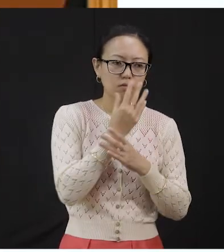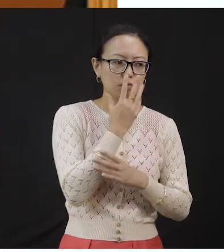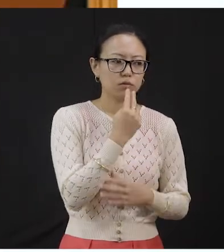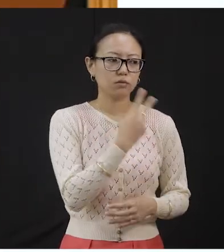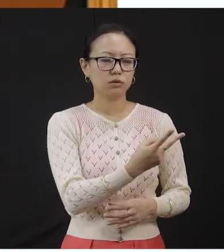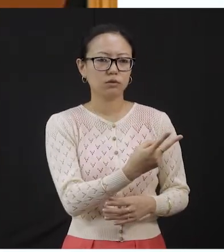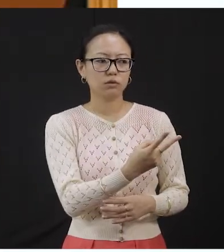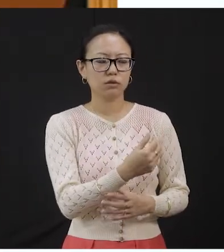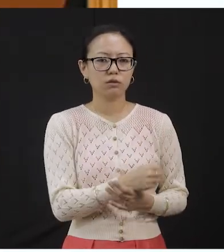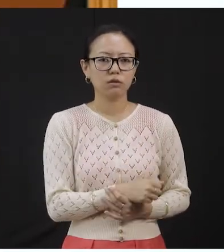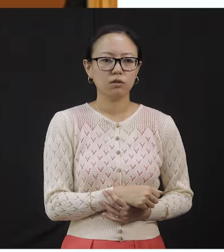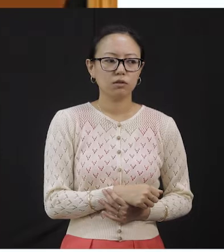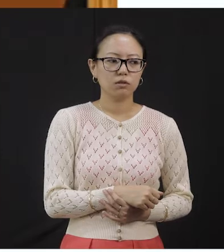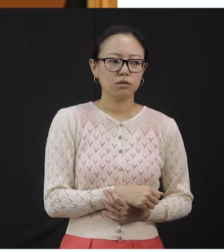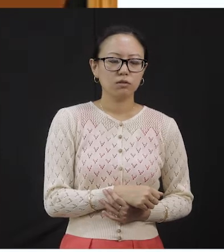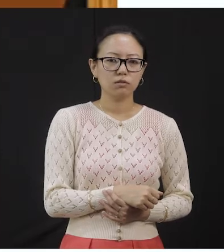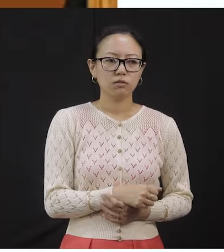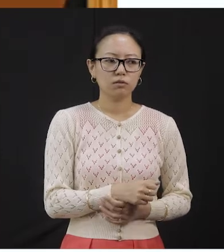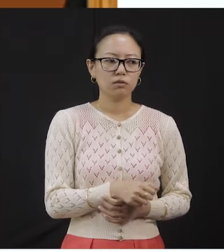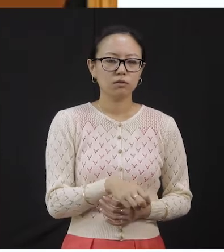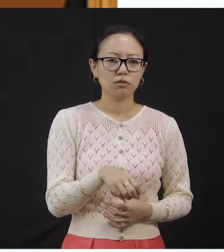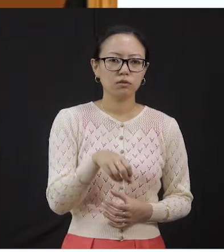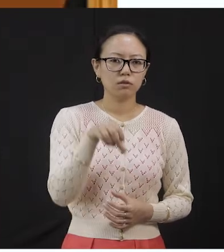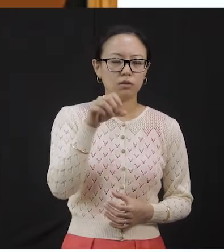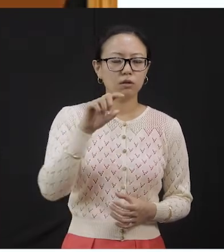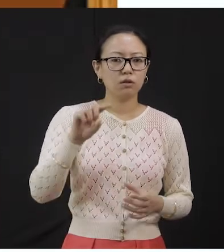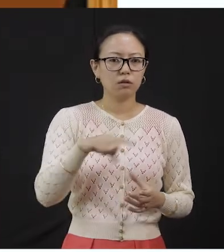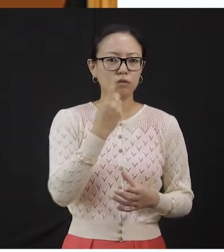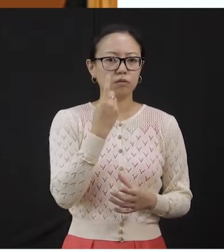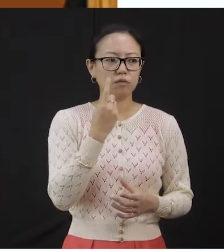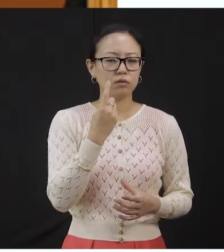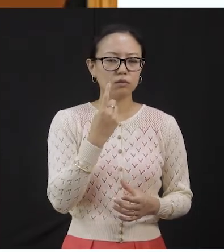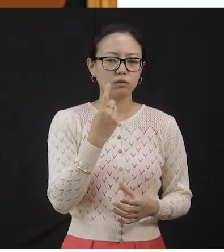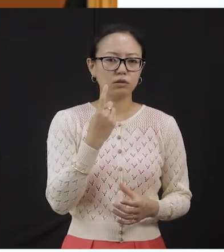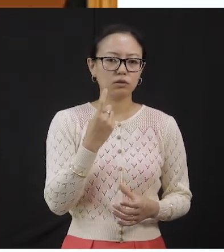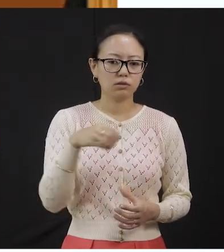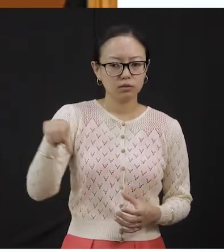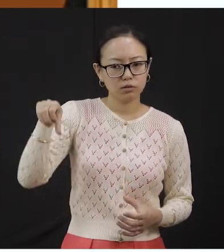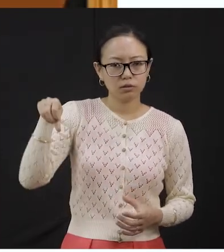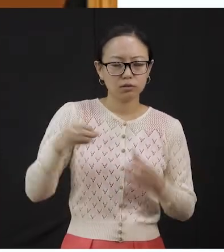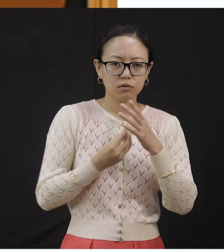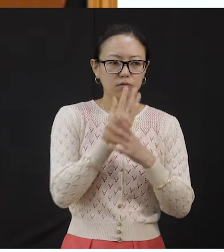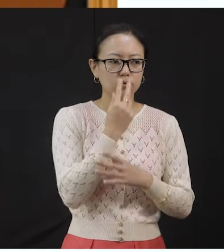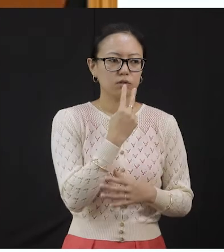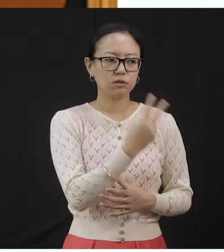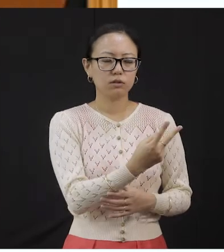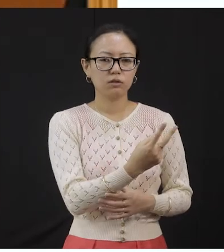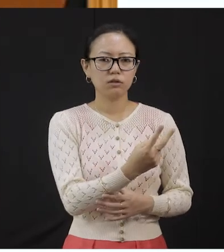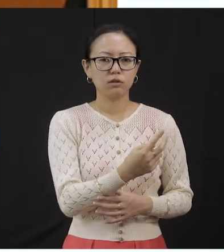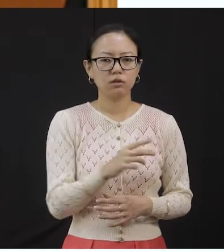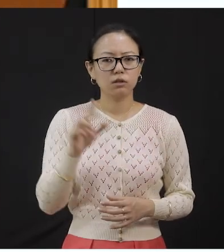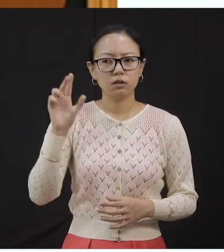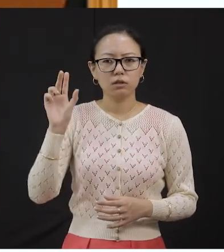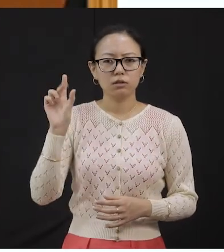3, 4, 5, 6, 7, 8, 9. 9 flowers. Then,